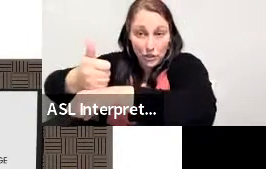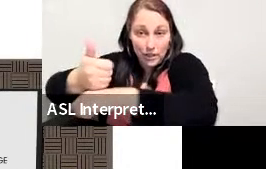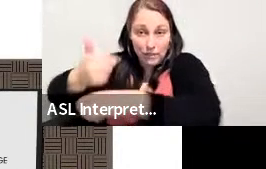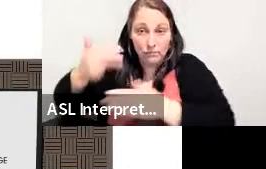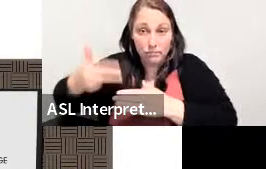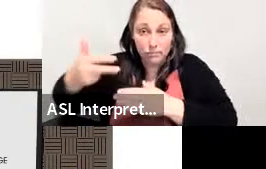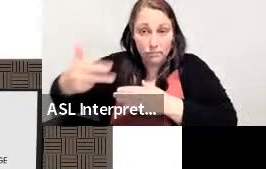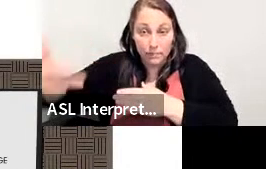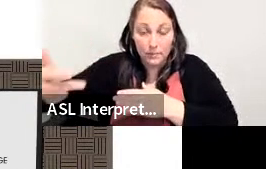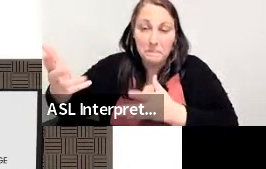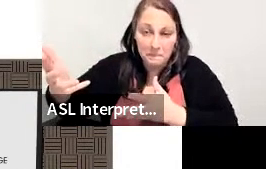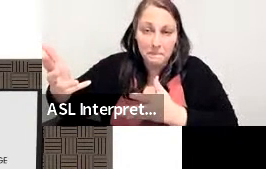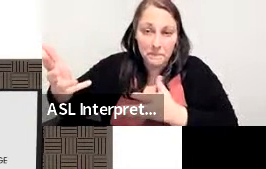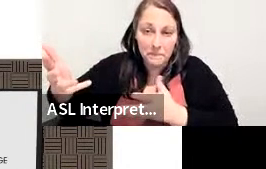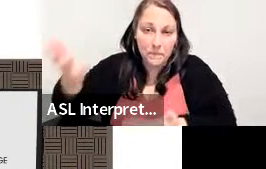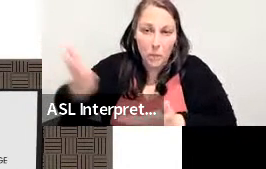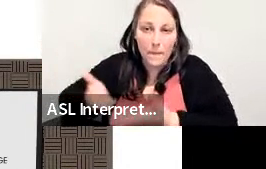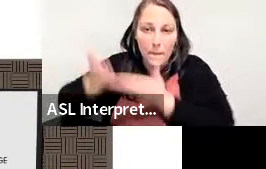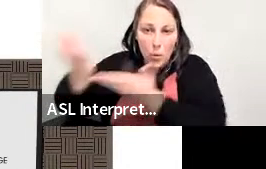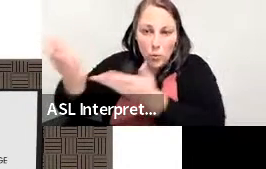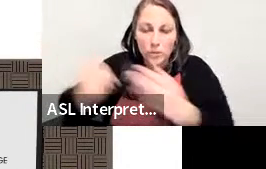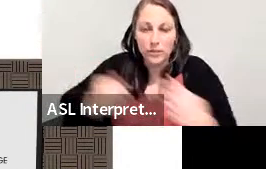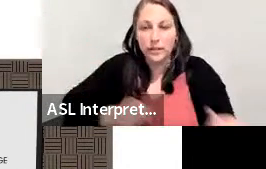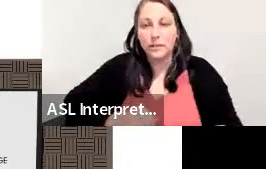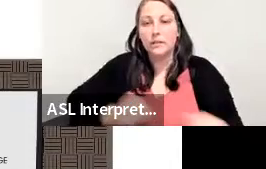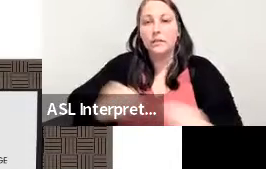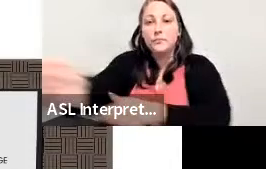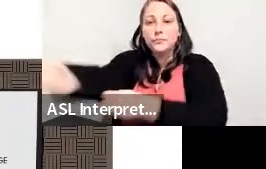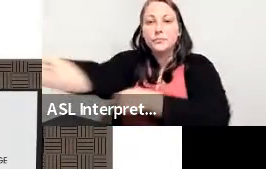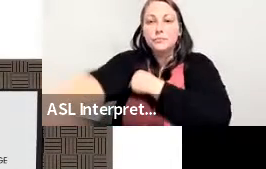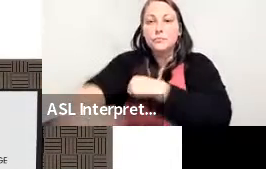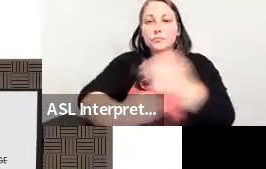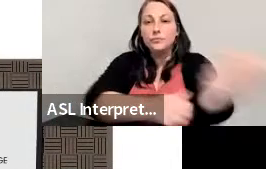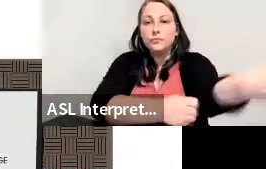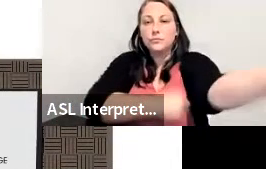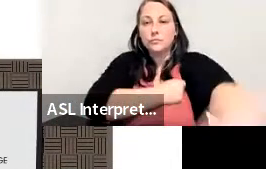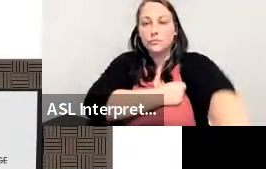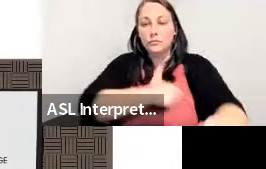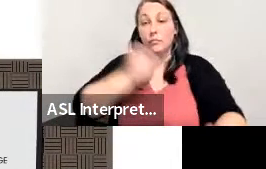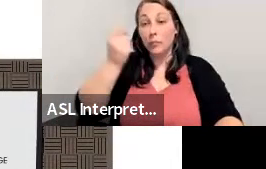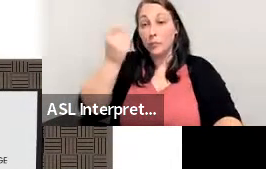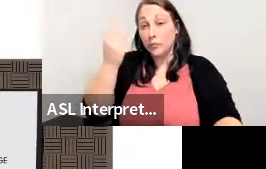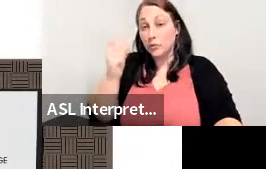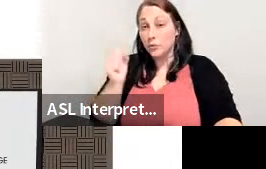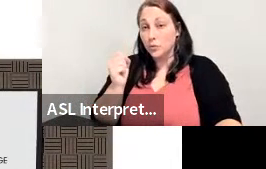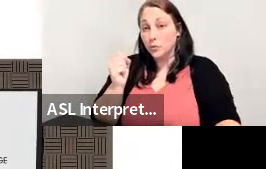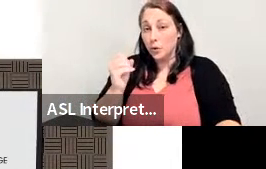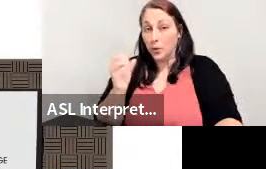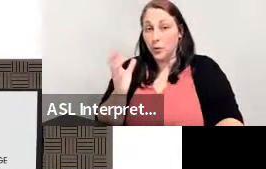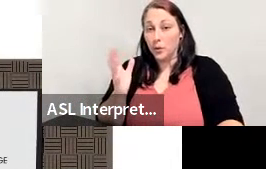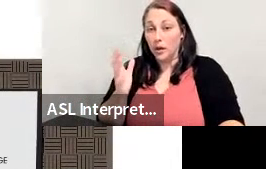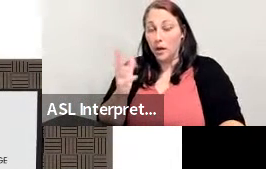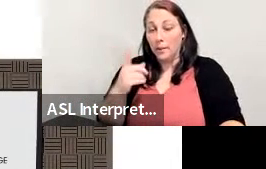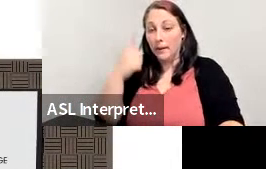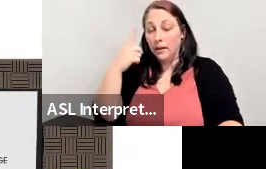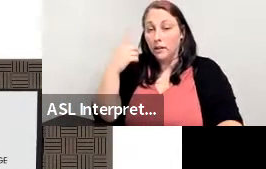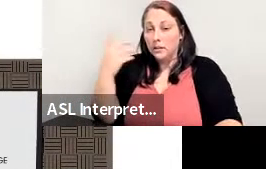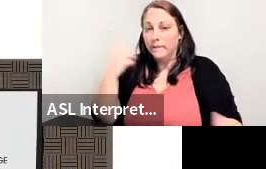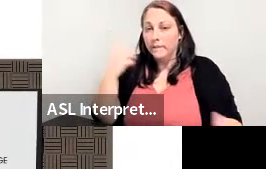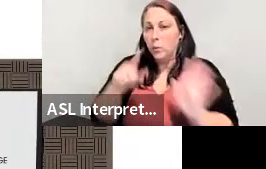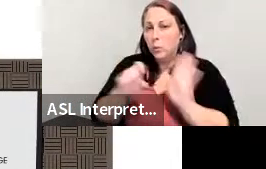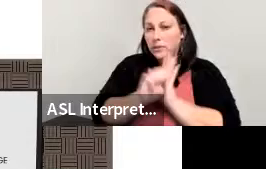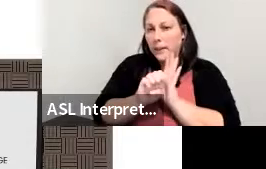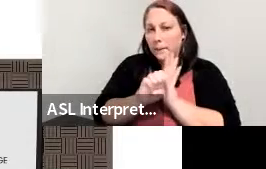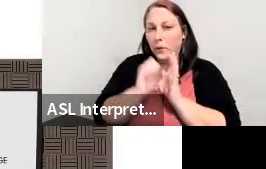So, say for instance, if they have a personal bike and they don't want to park it outdoors,